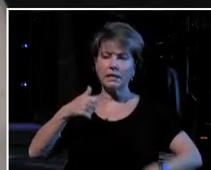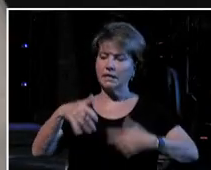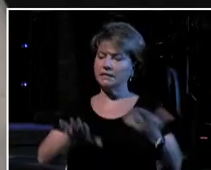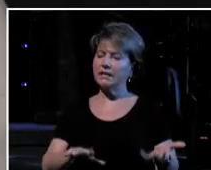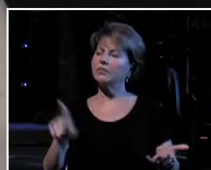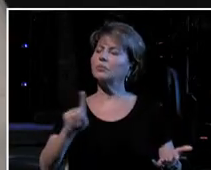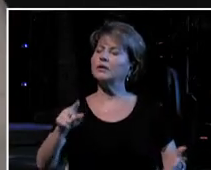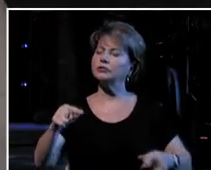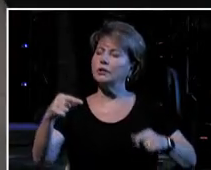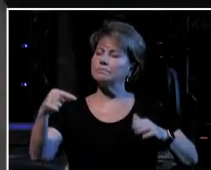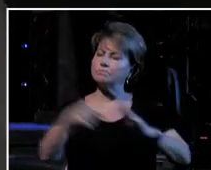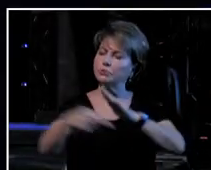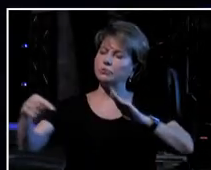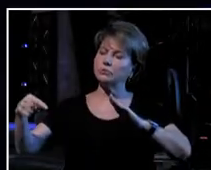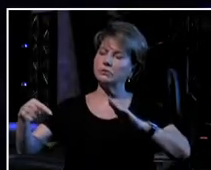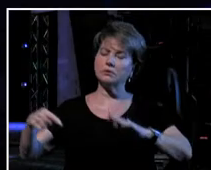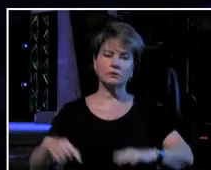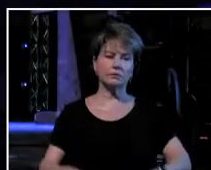where is your sting?